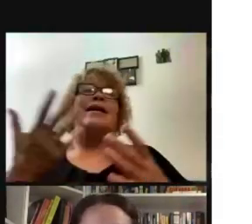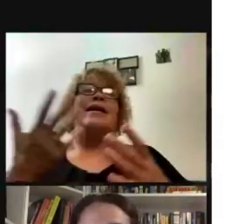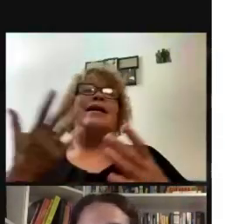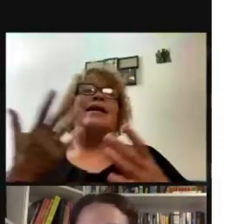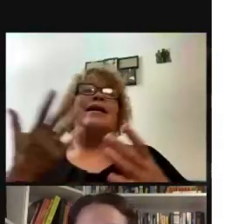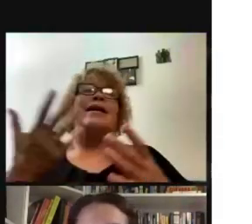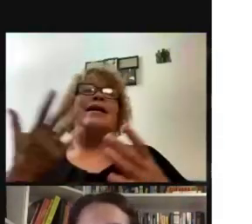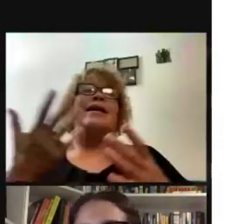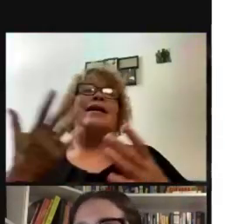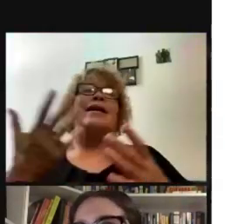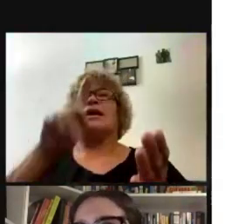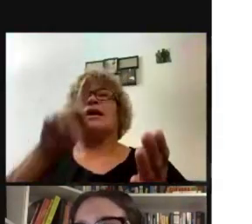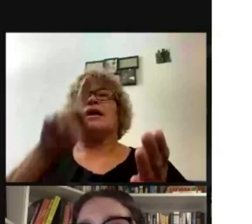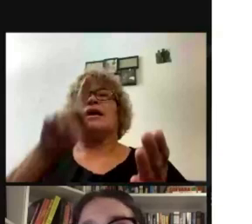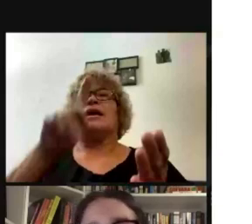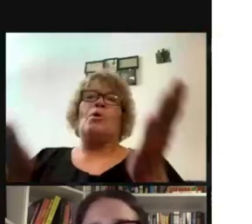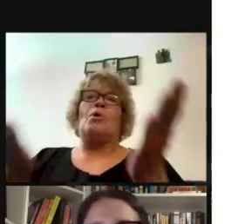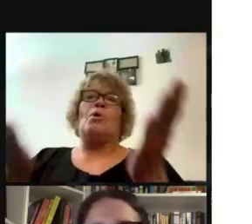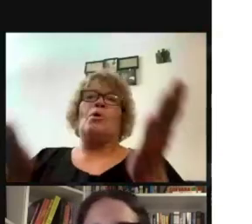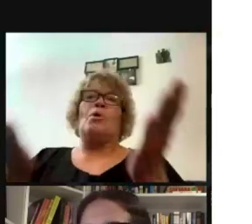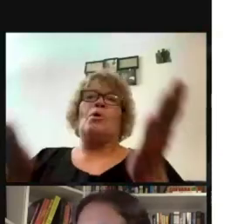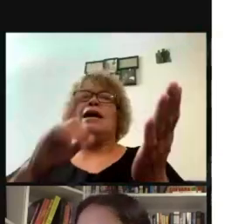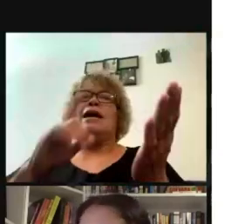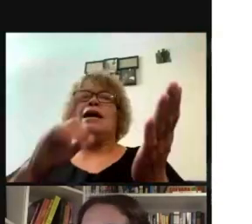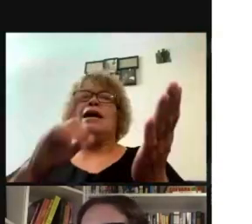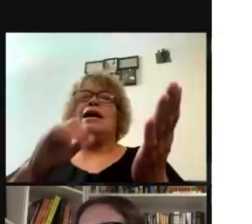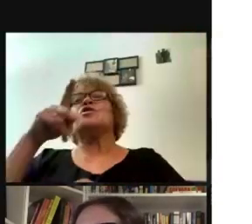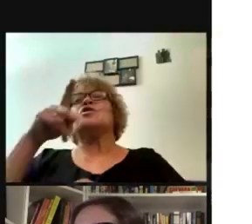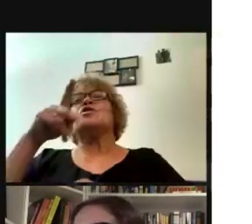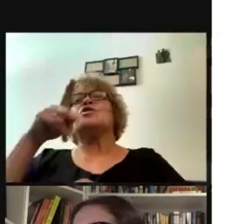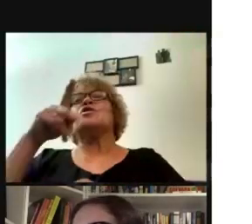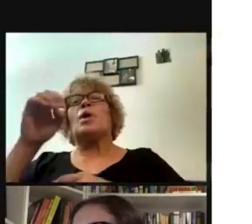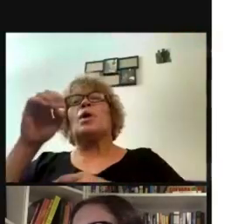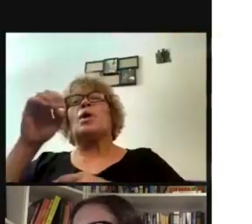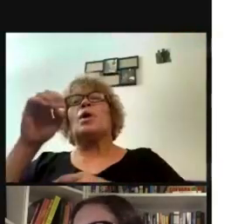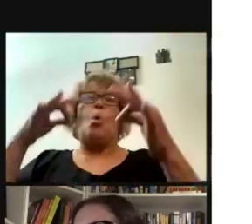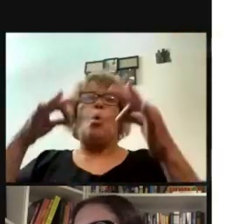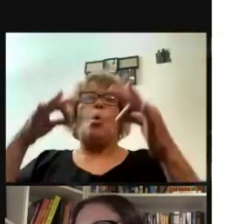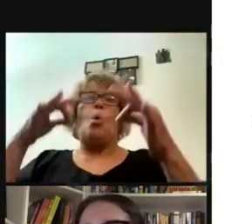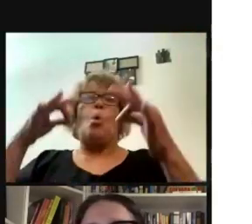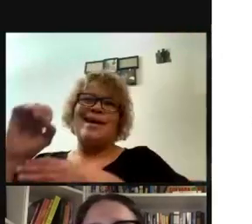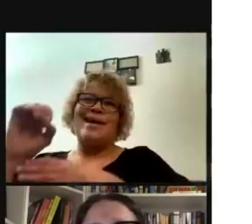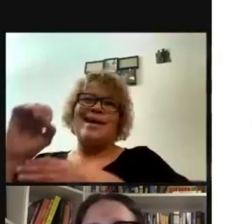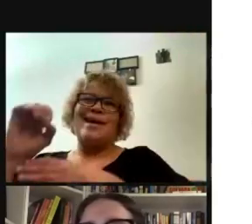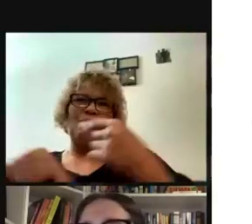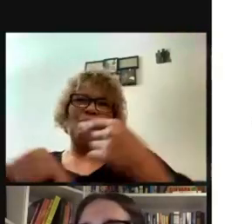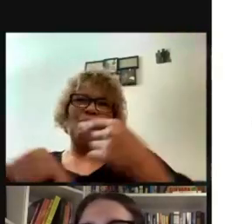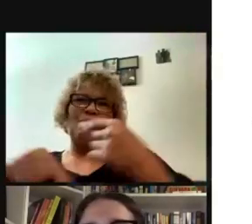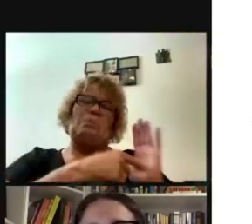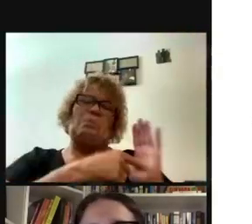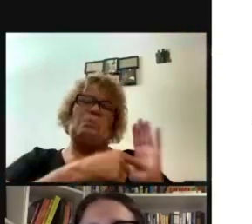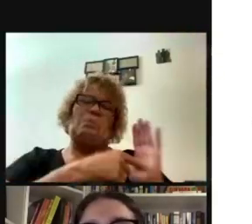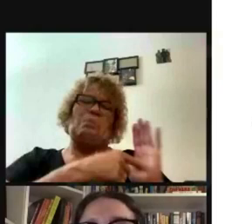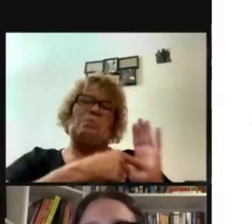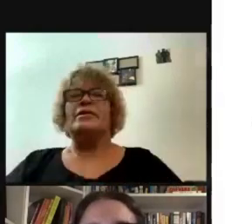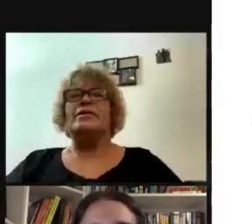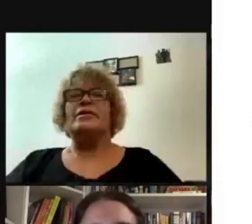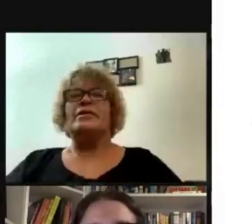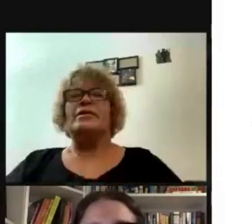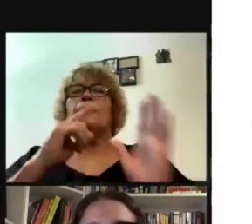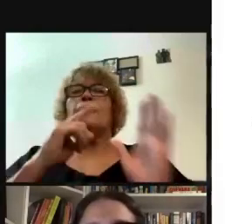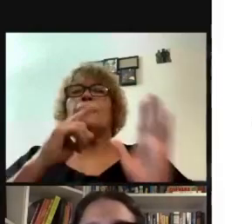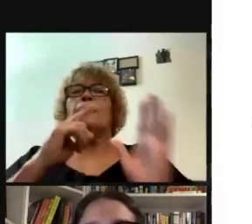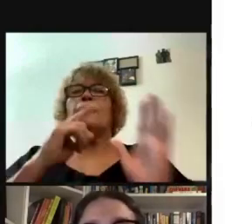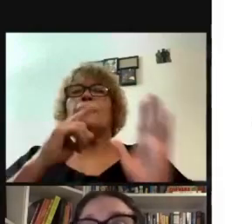Buck case in the Buck v. Bell Supreme Court case. So here is an example of a